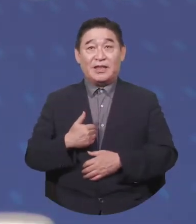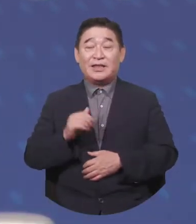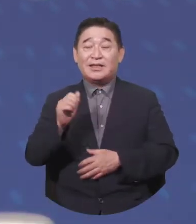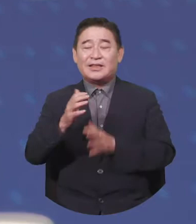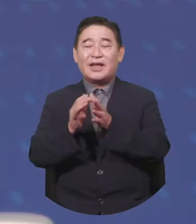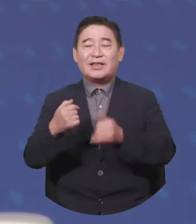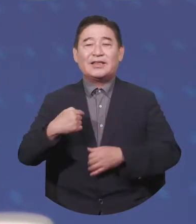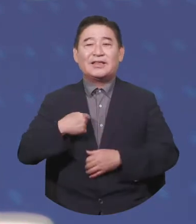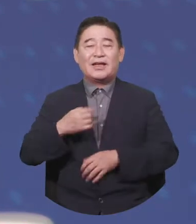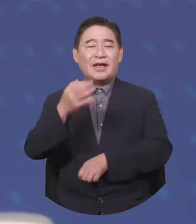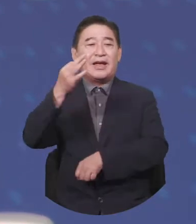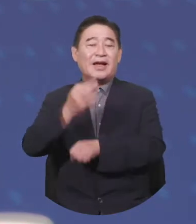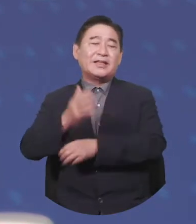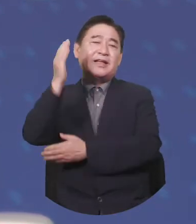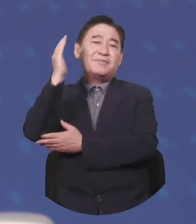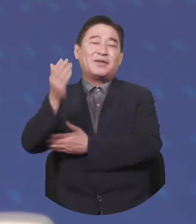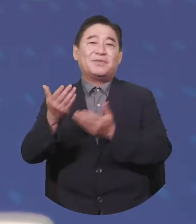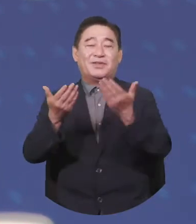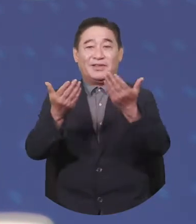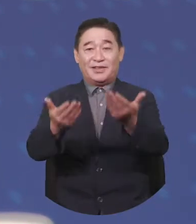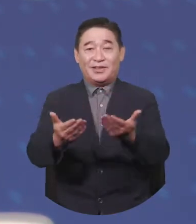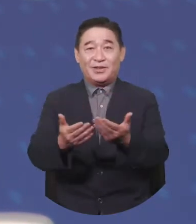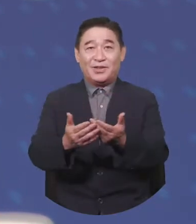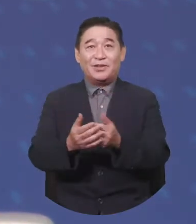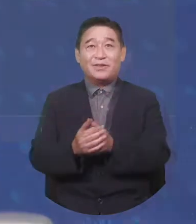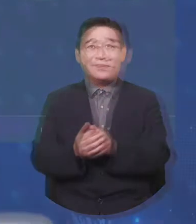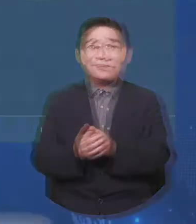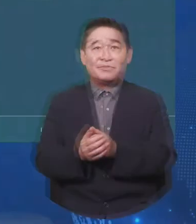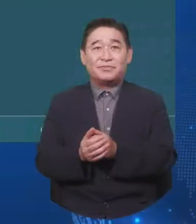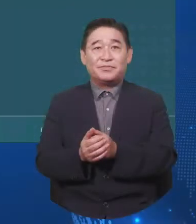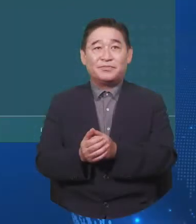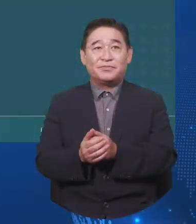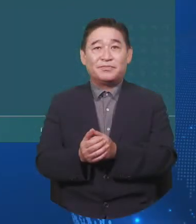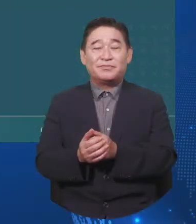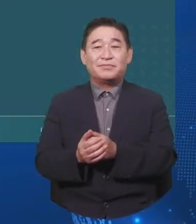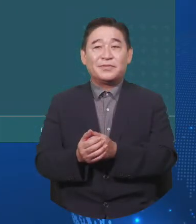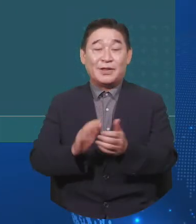I hope will set the scene for our discussion. Okay.